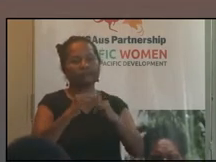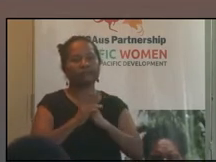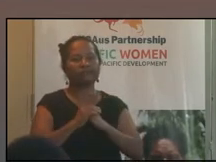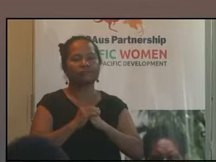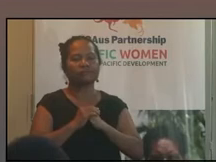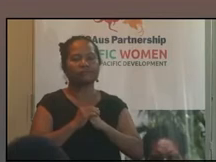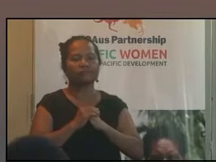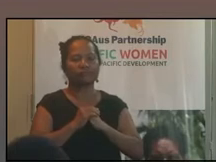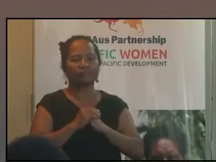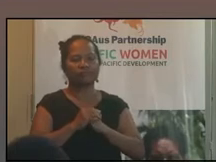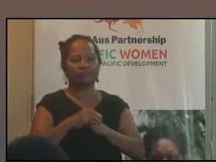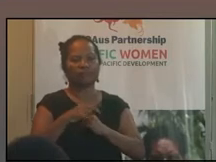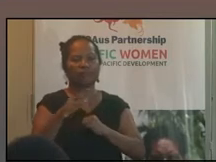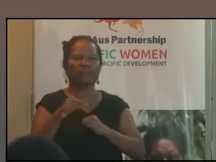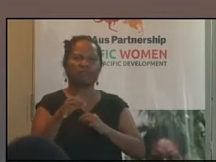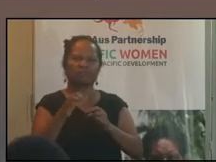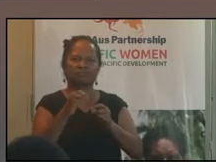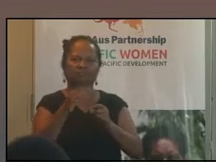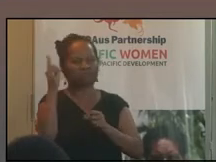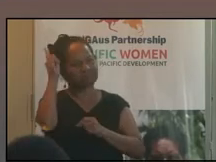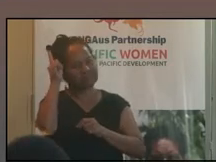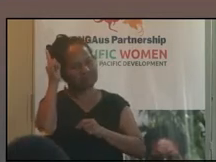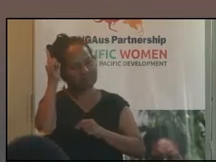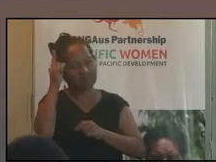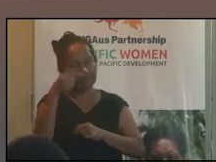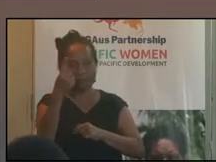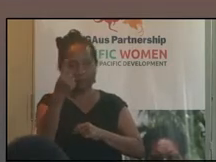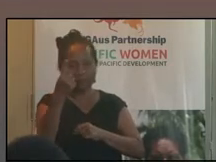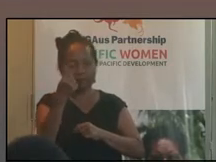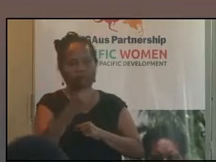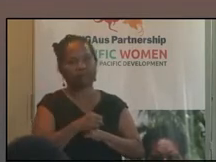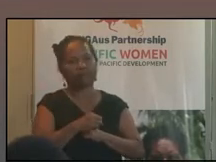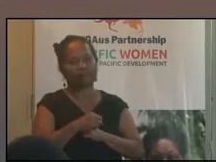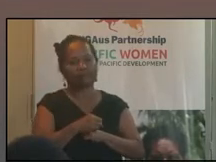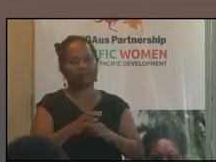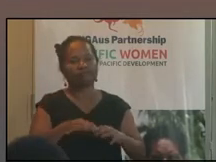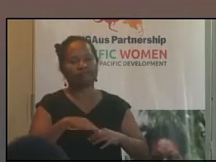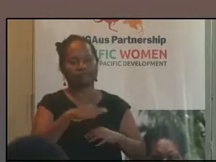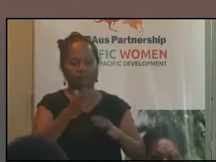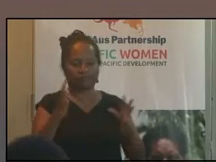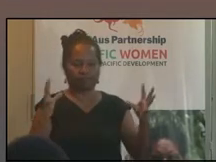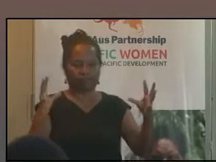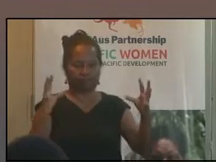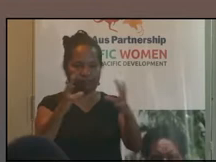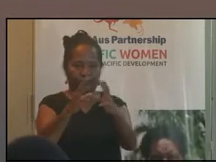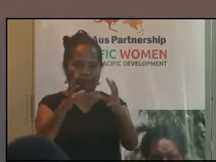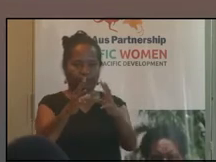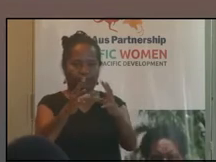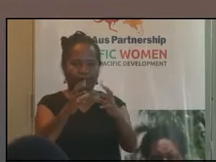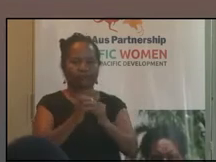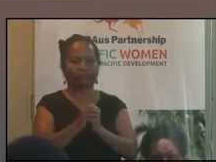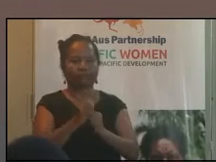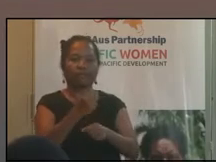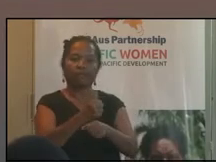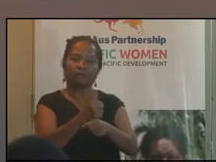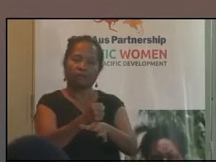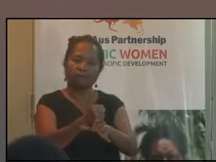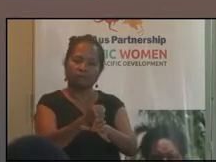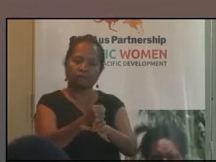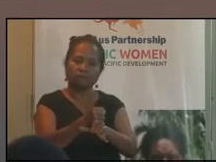the bureaucrats. One is on consultations. The government wants